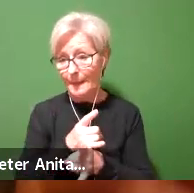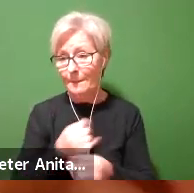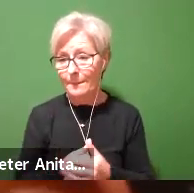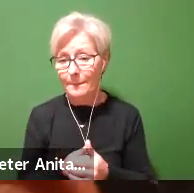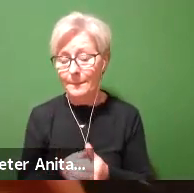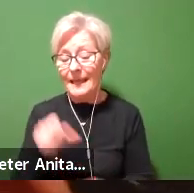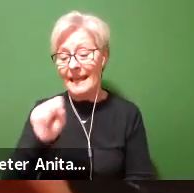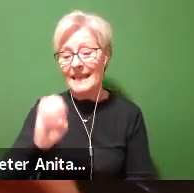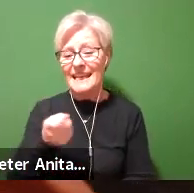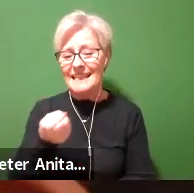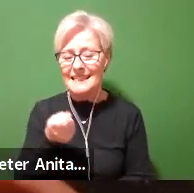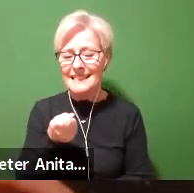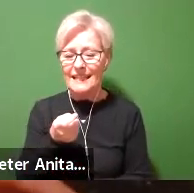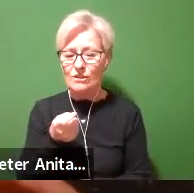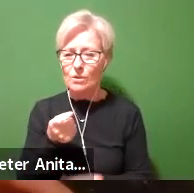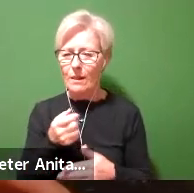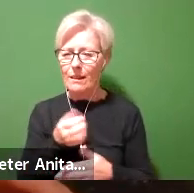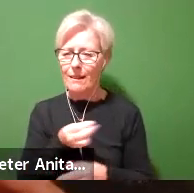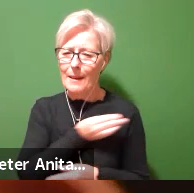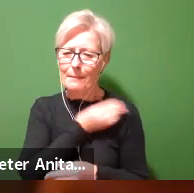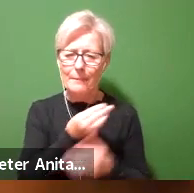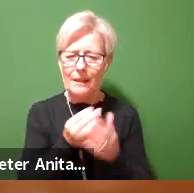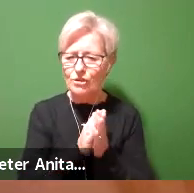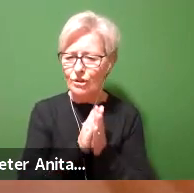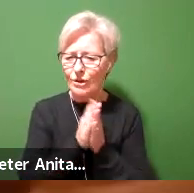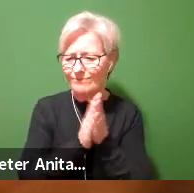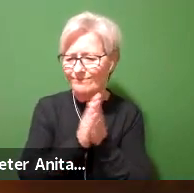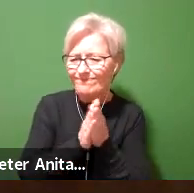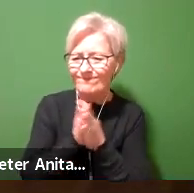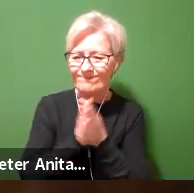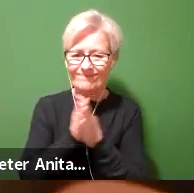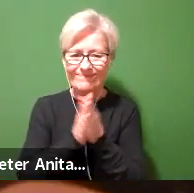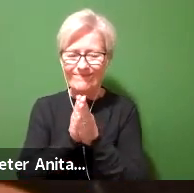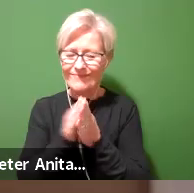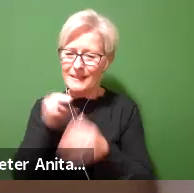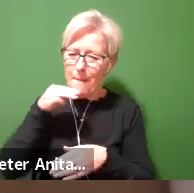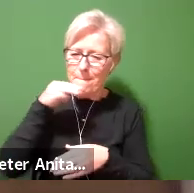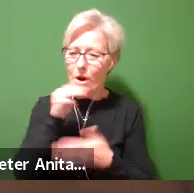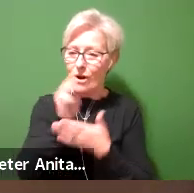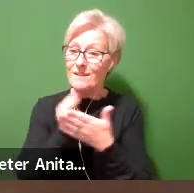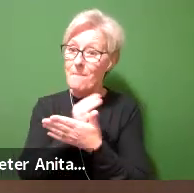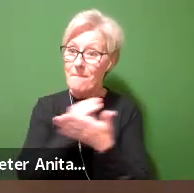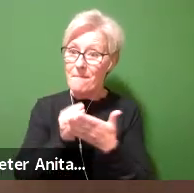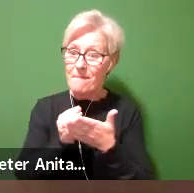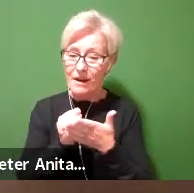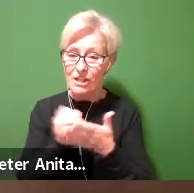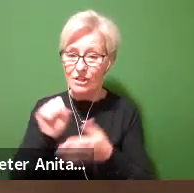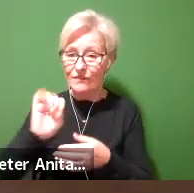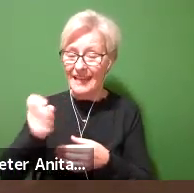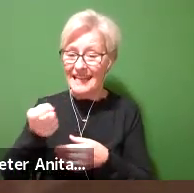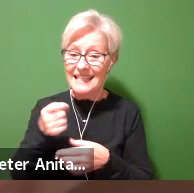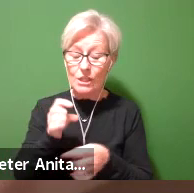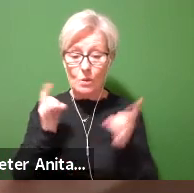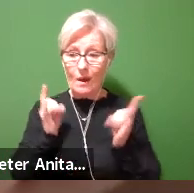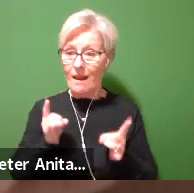Sexual pleasure is a much neglected yet fundamental part of sexual health. Research indicates that sexual pleasure contributes